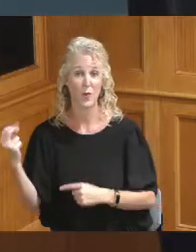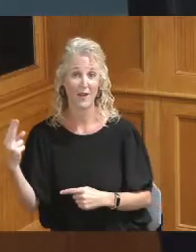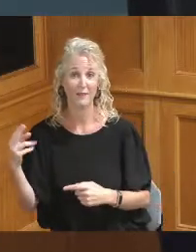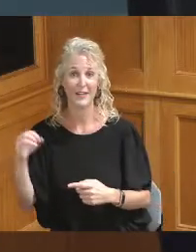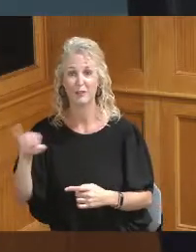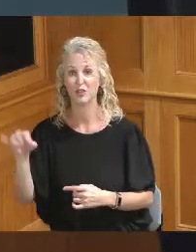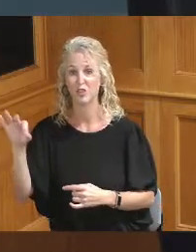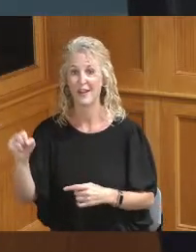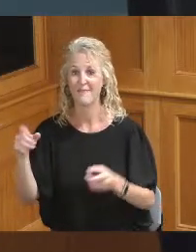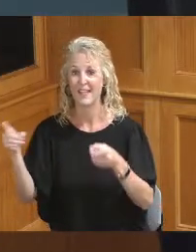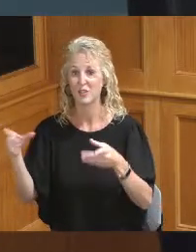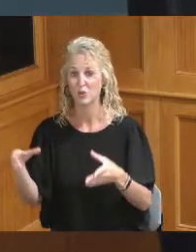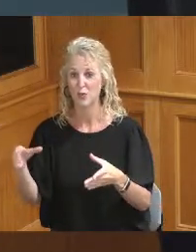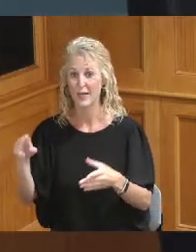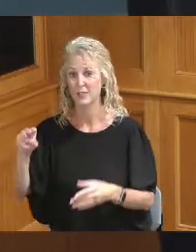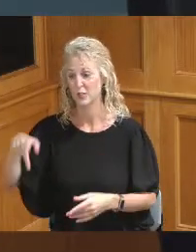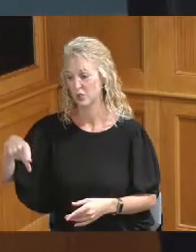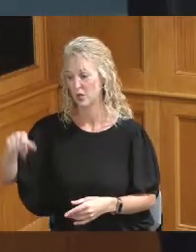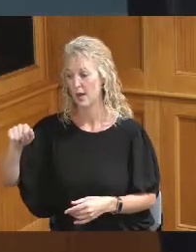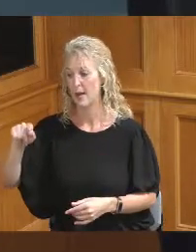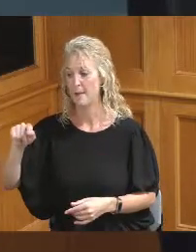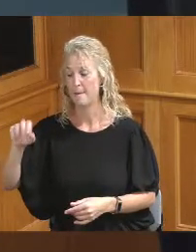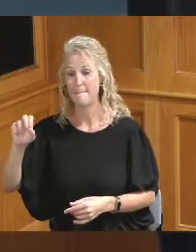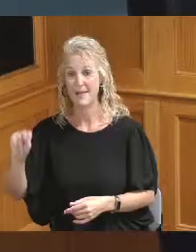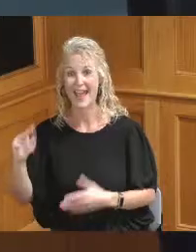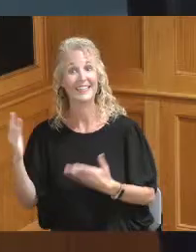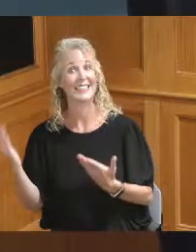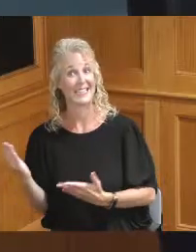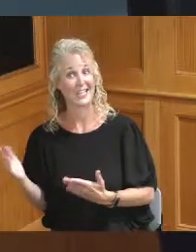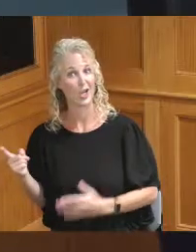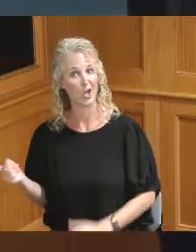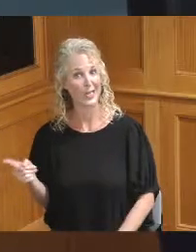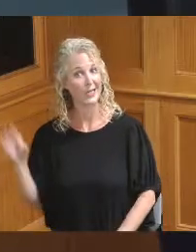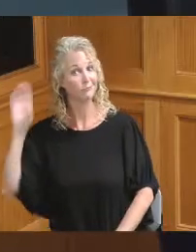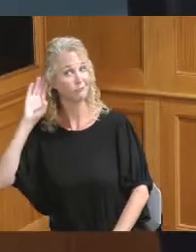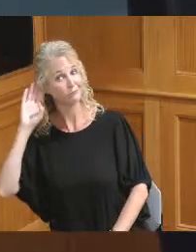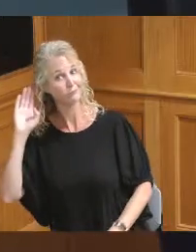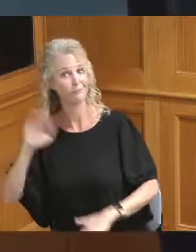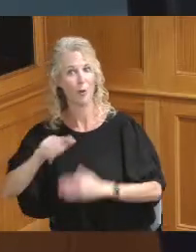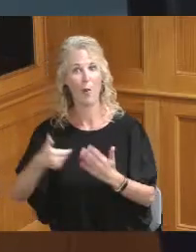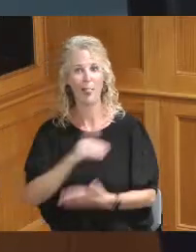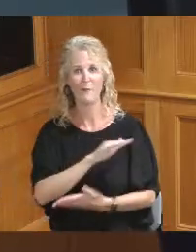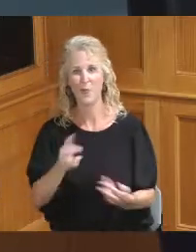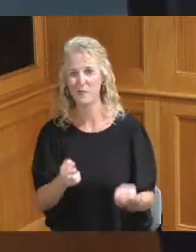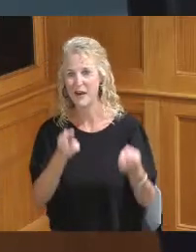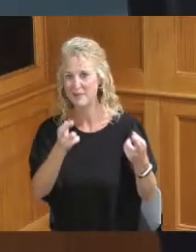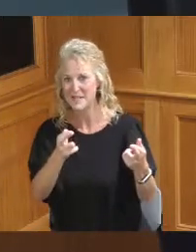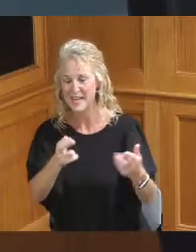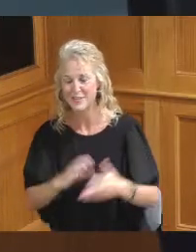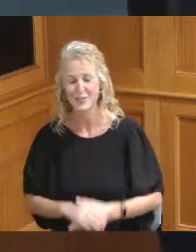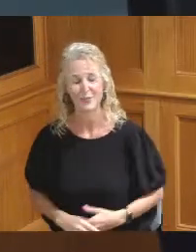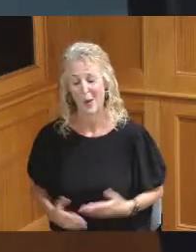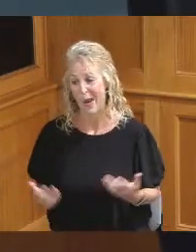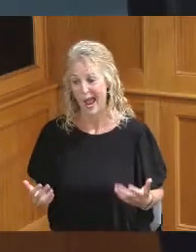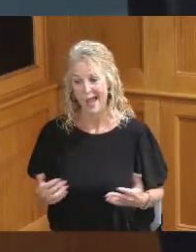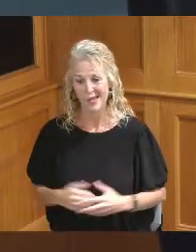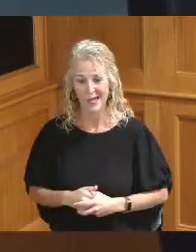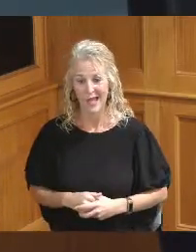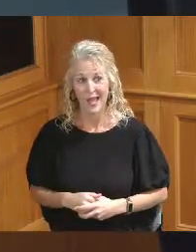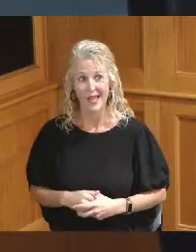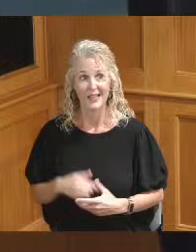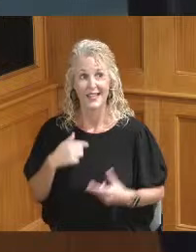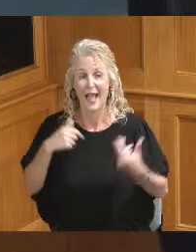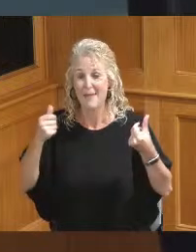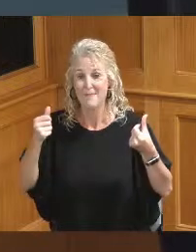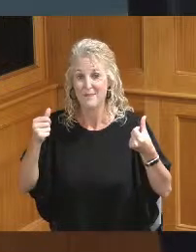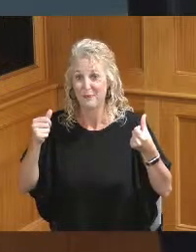the room. He's the director of JFS, listening in on all the recommendations. So I'm trying